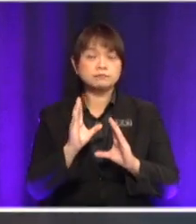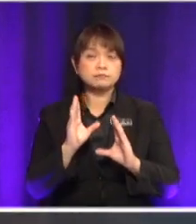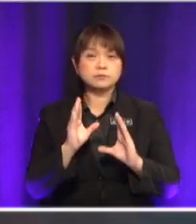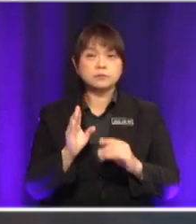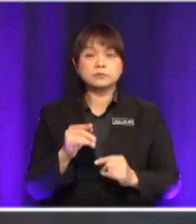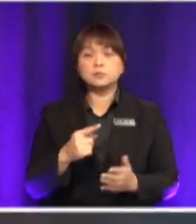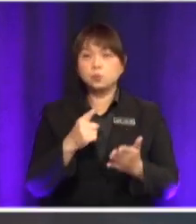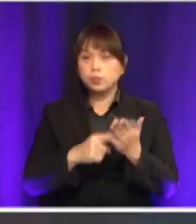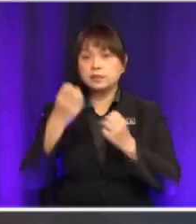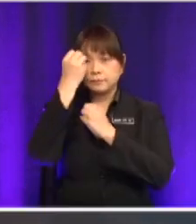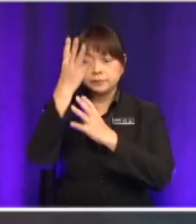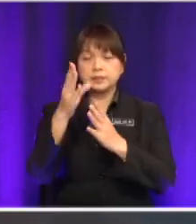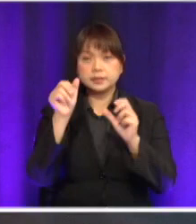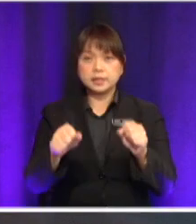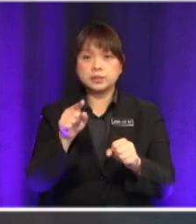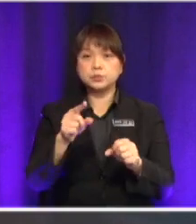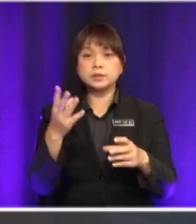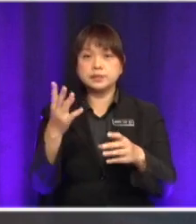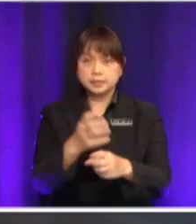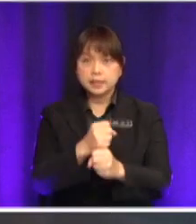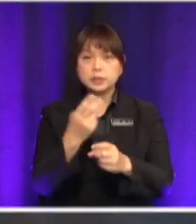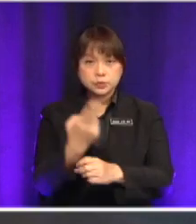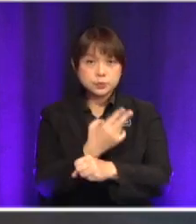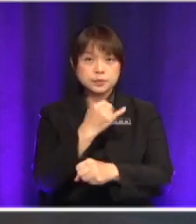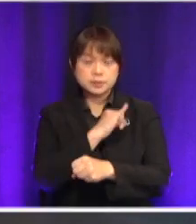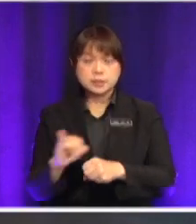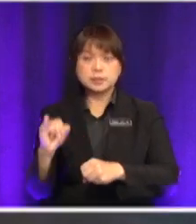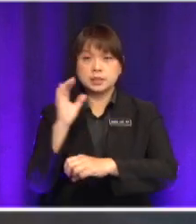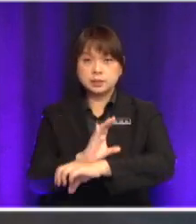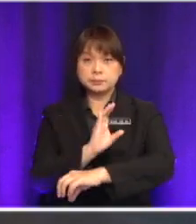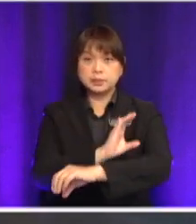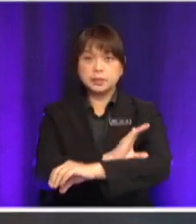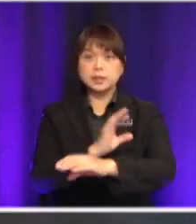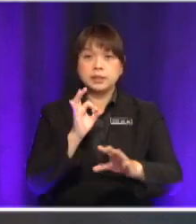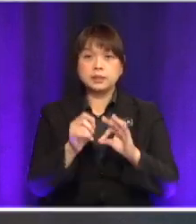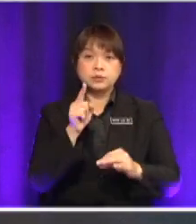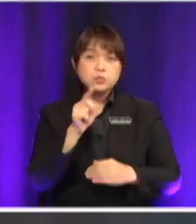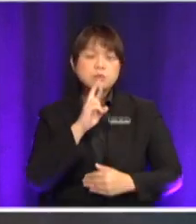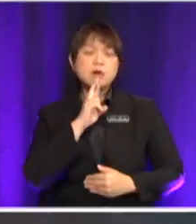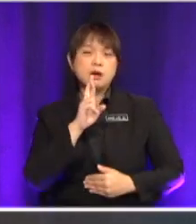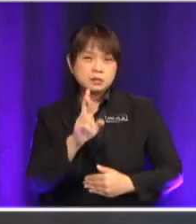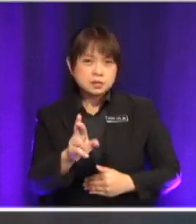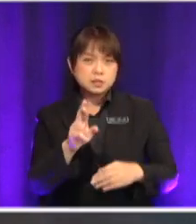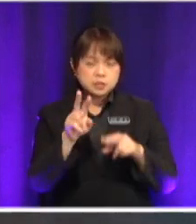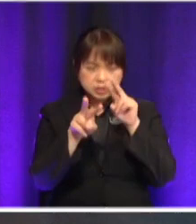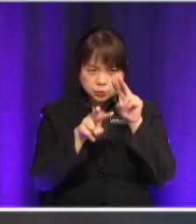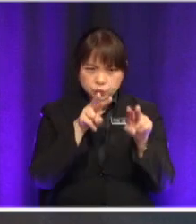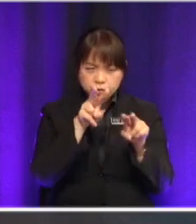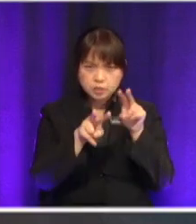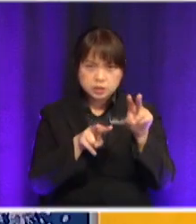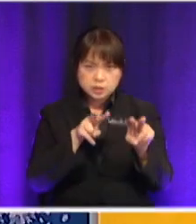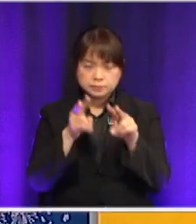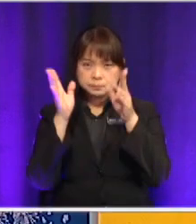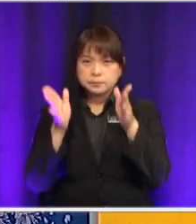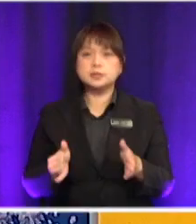What information can you get using a computer if you are a surveillance